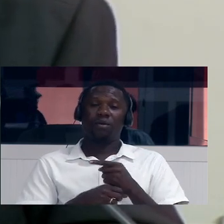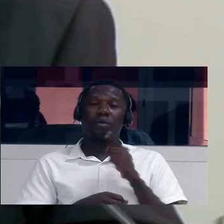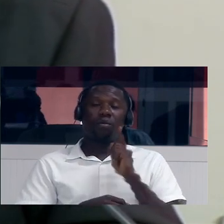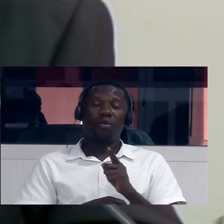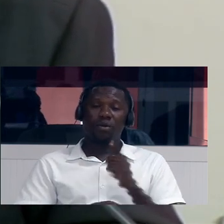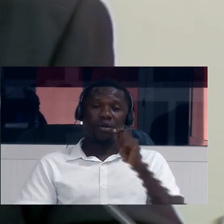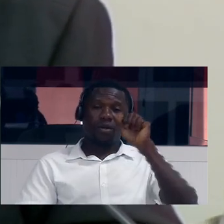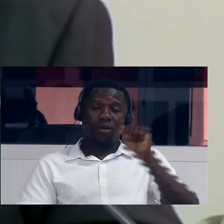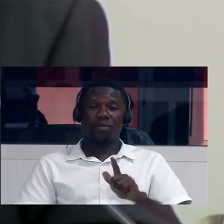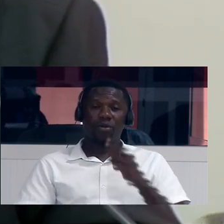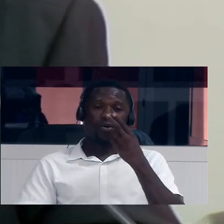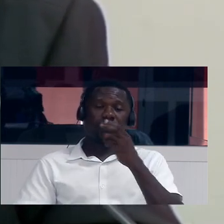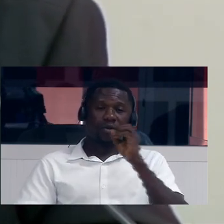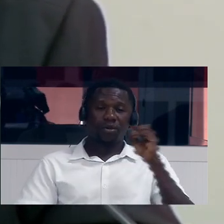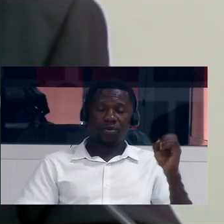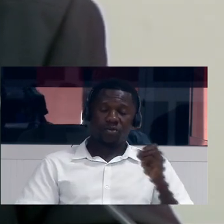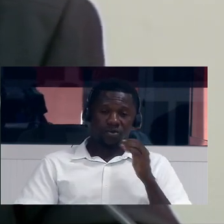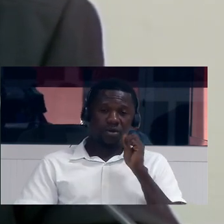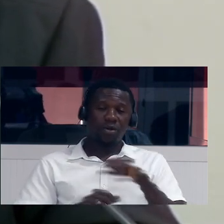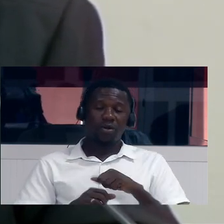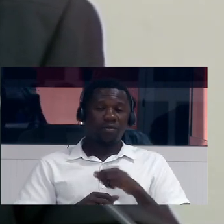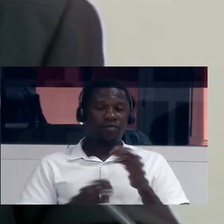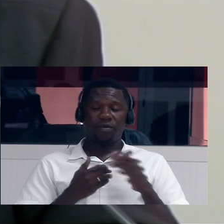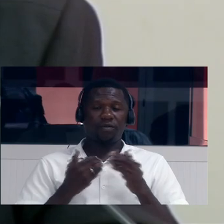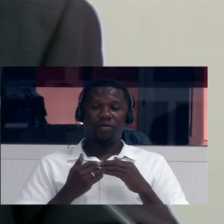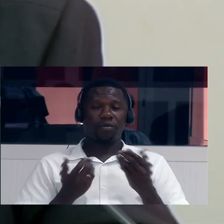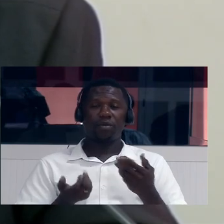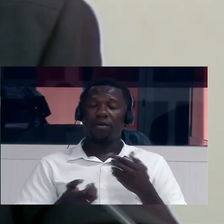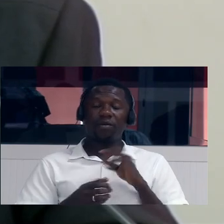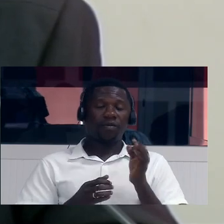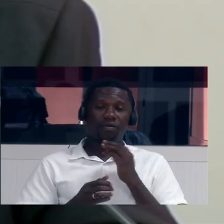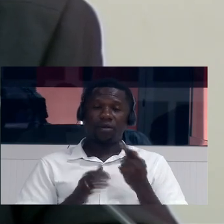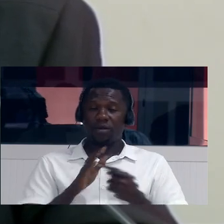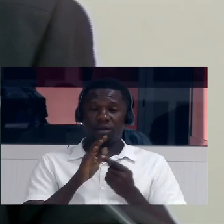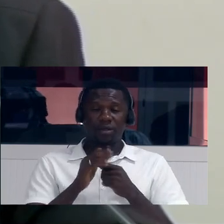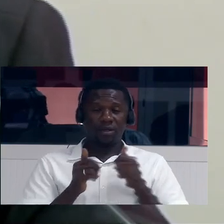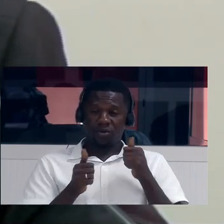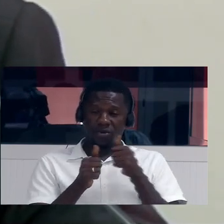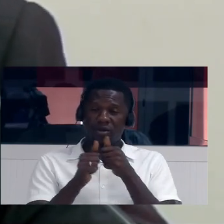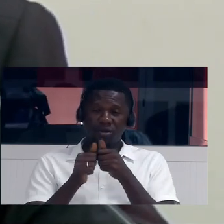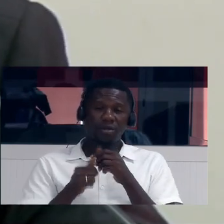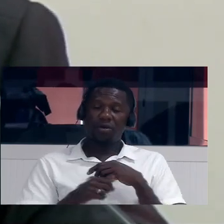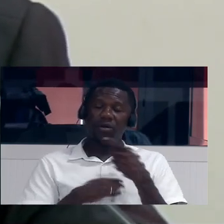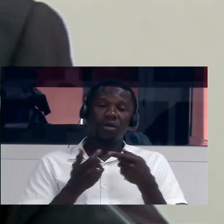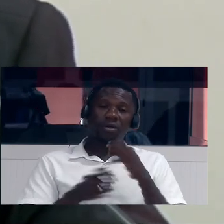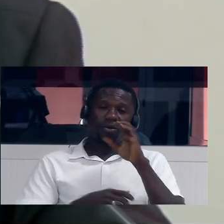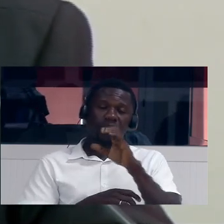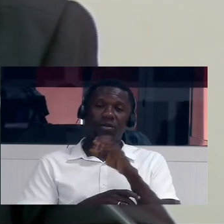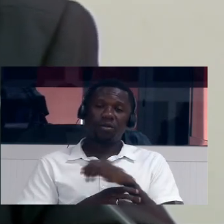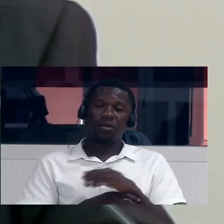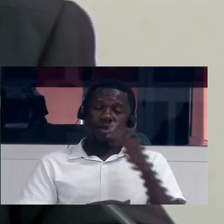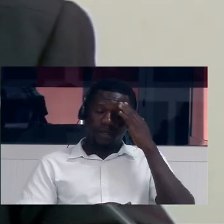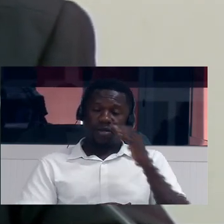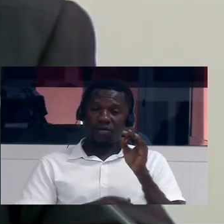April 2000 would do so very much and would be very prominent in that haunting of the country. Again,